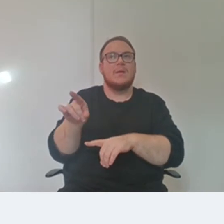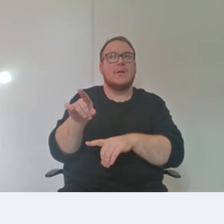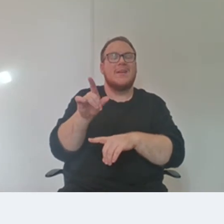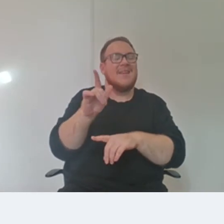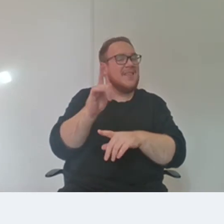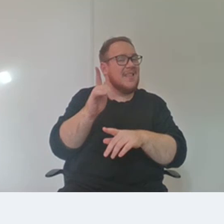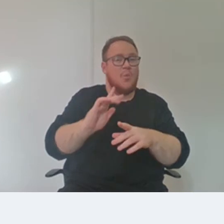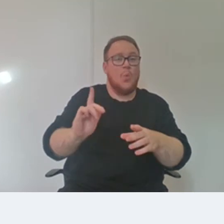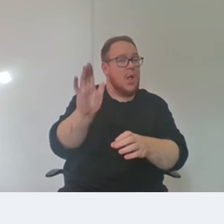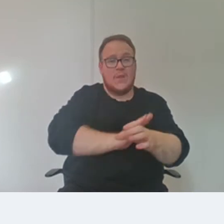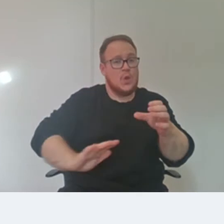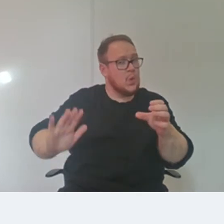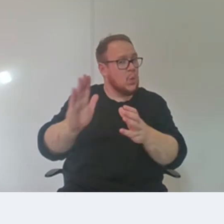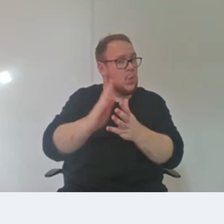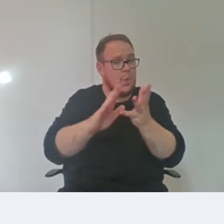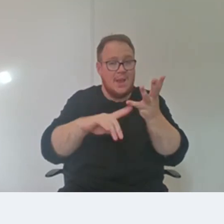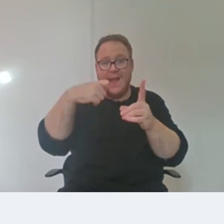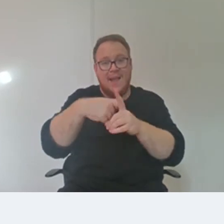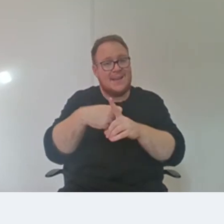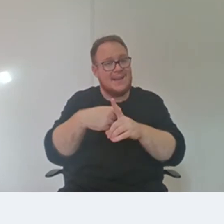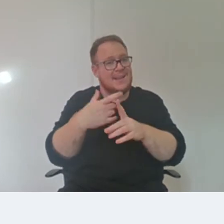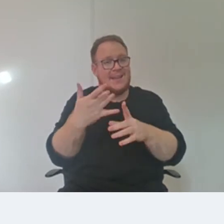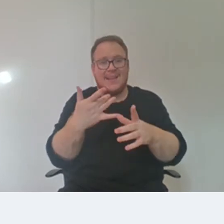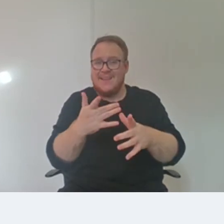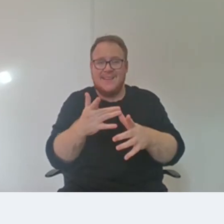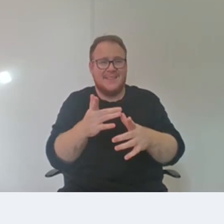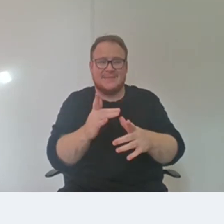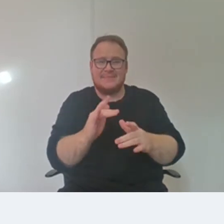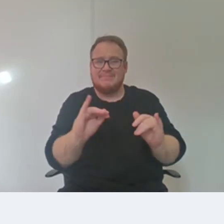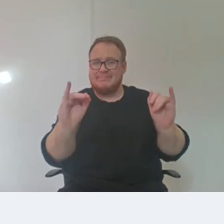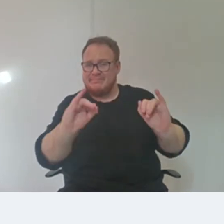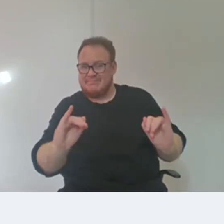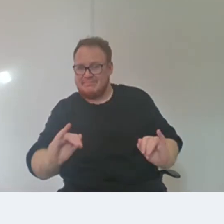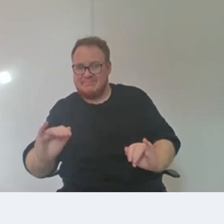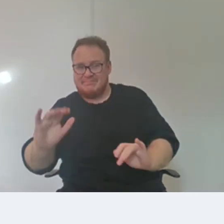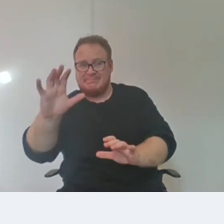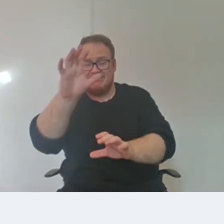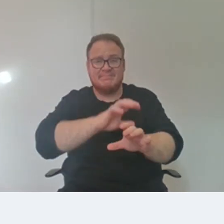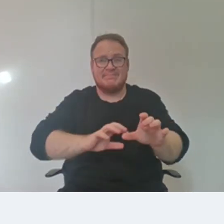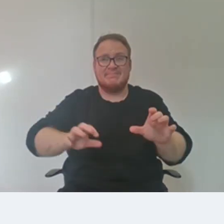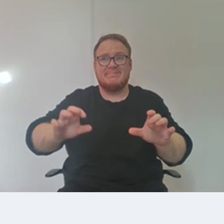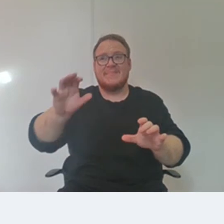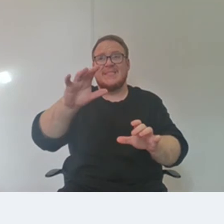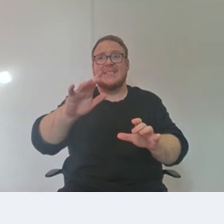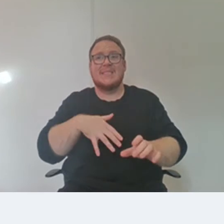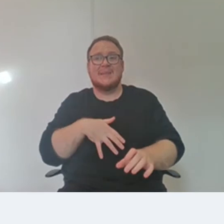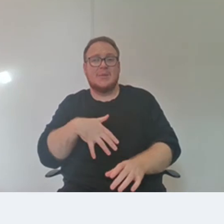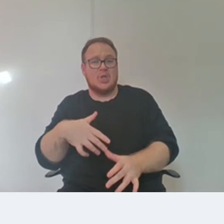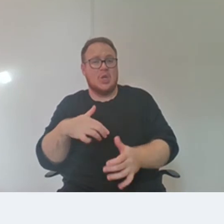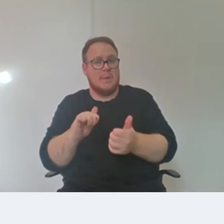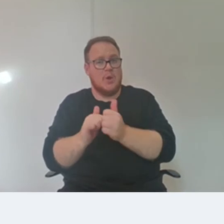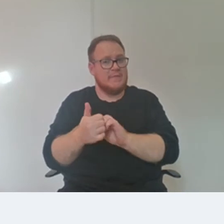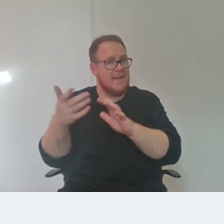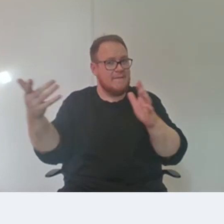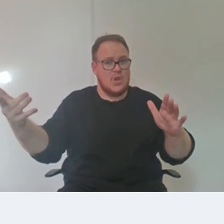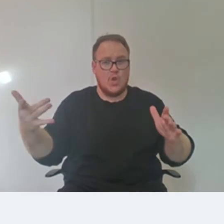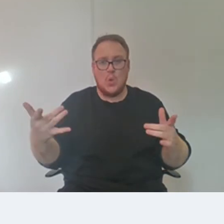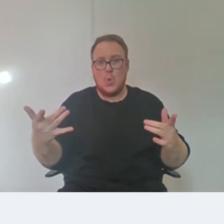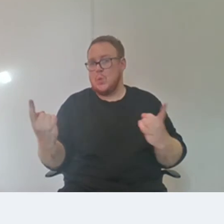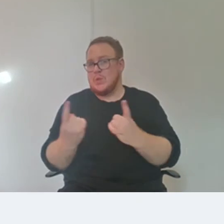nationally, that the maternity voice partnerships have a huge amount to offer and are sometimes ignored by trusts, as